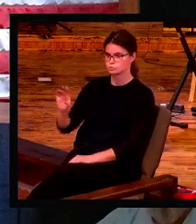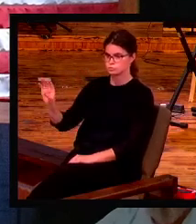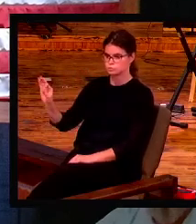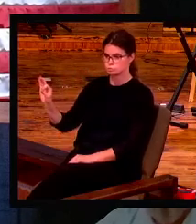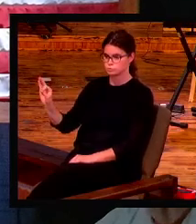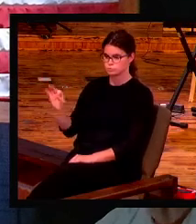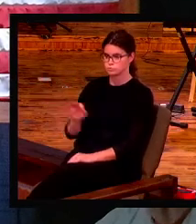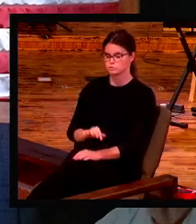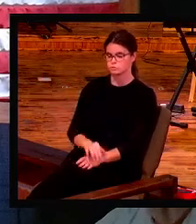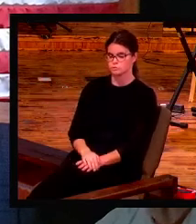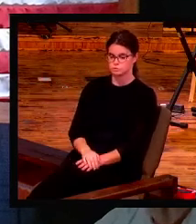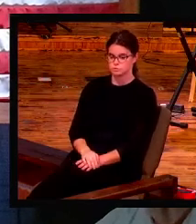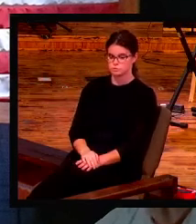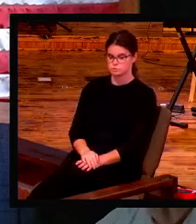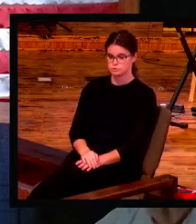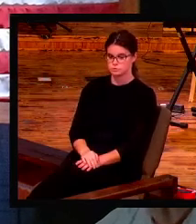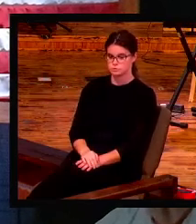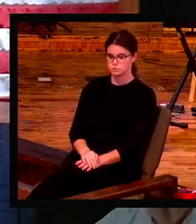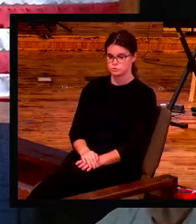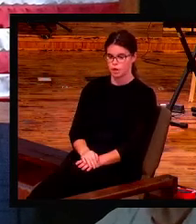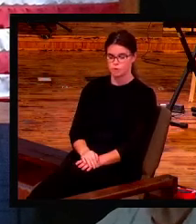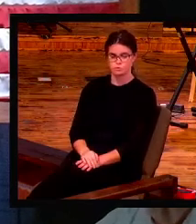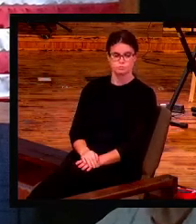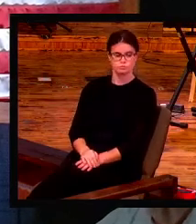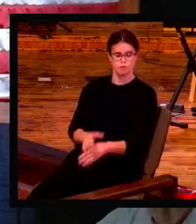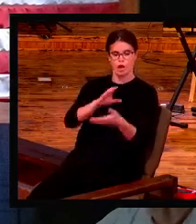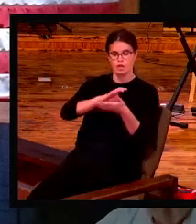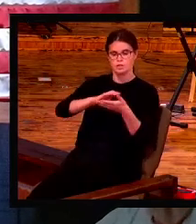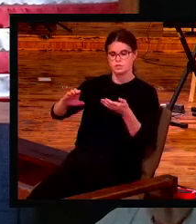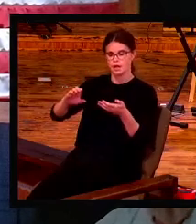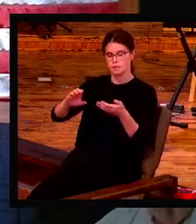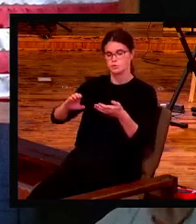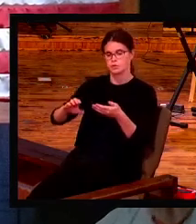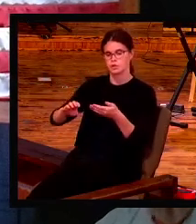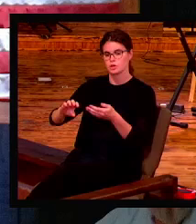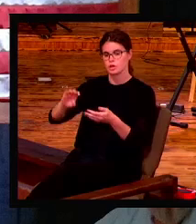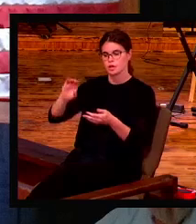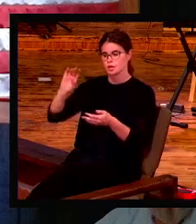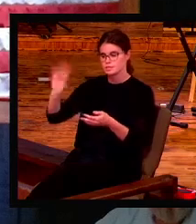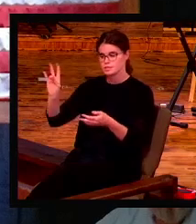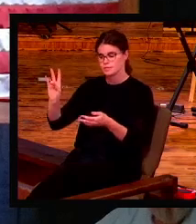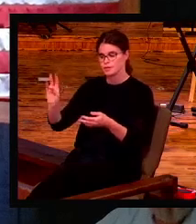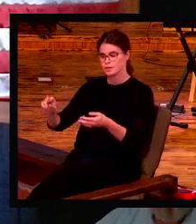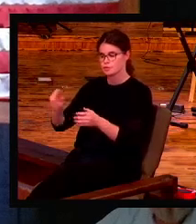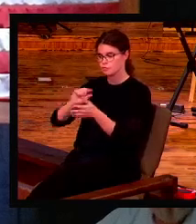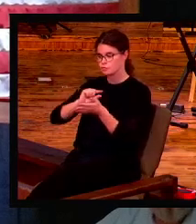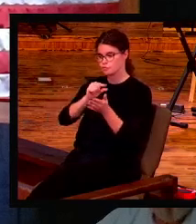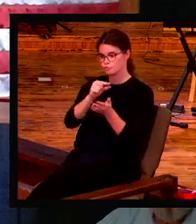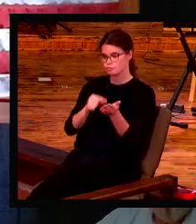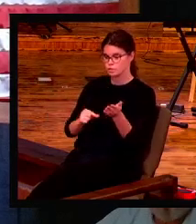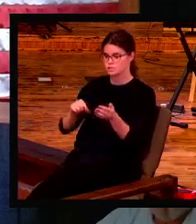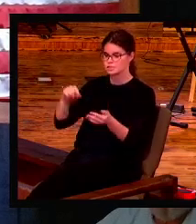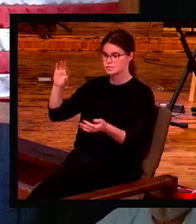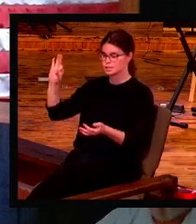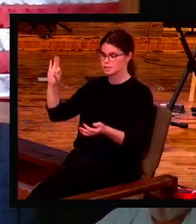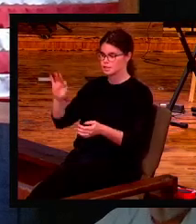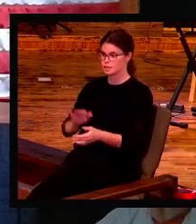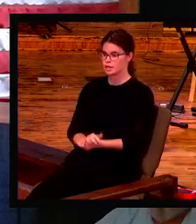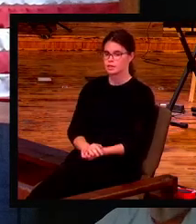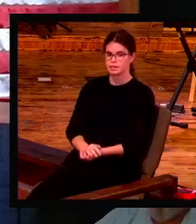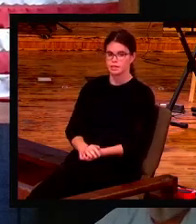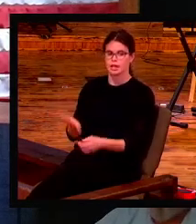scripture in Deuteronomy chapter 7, verse 9. And then we're going to camp out for the rest of the message in